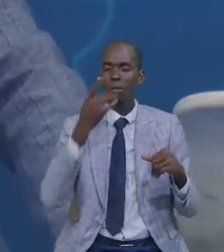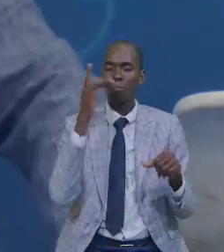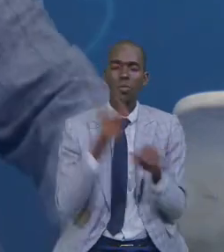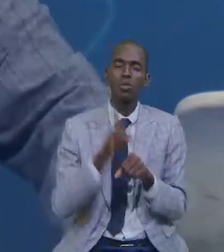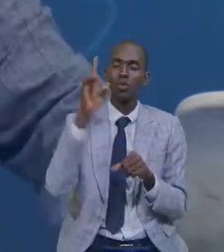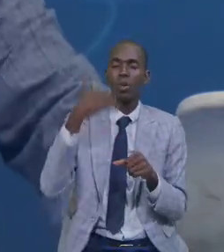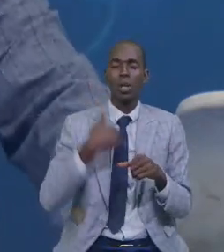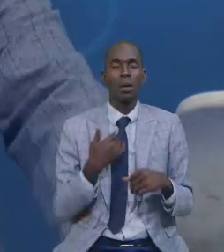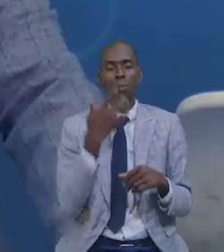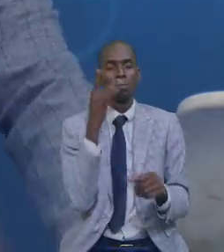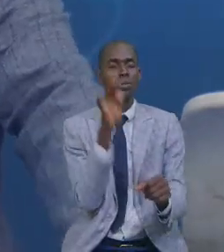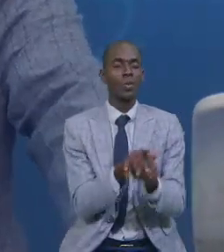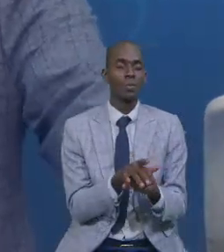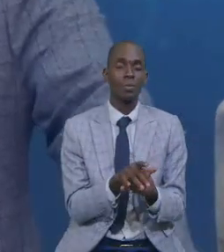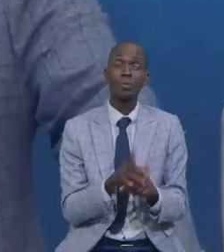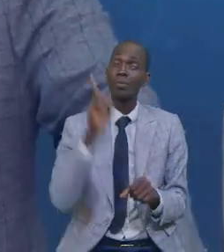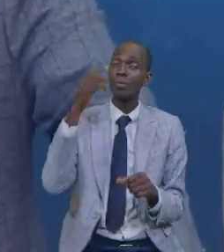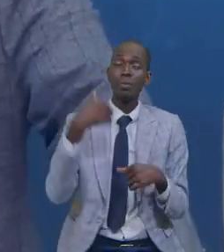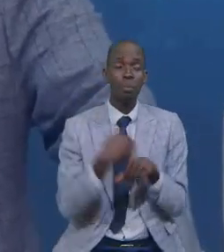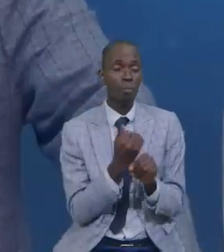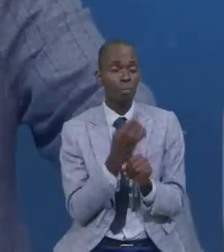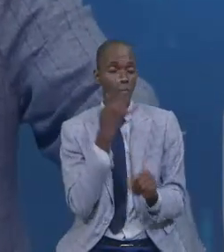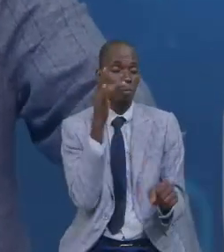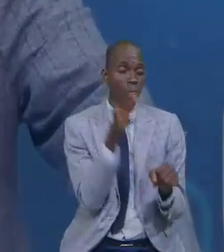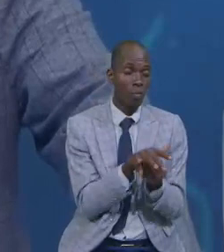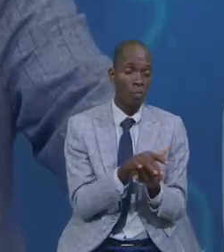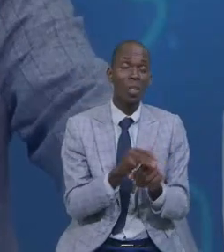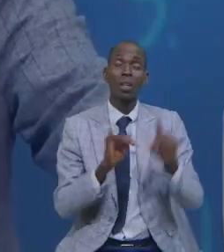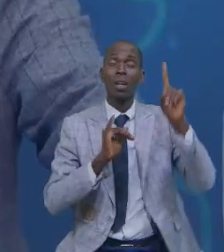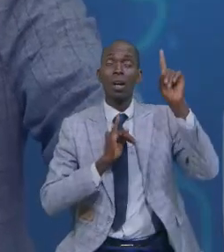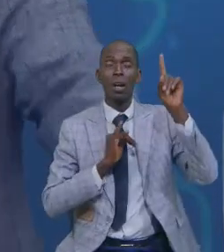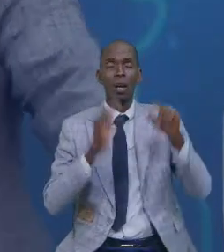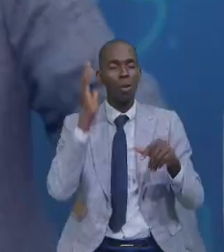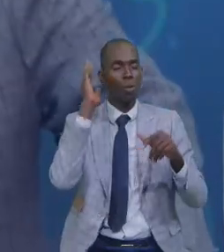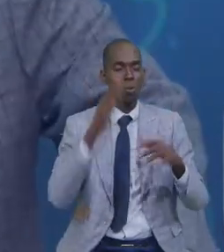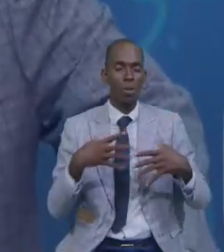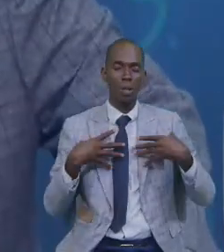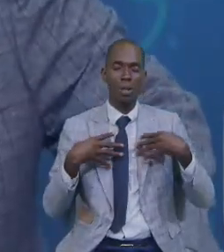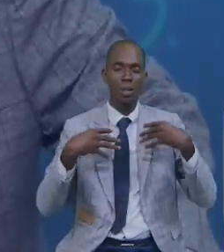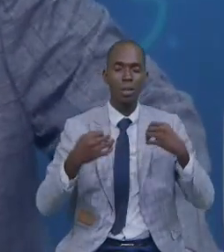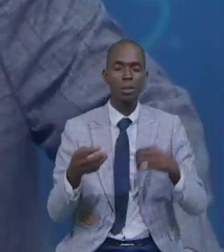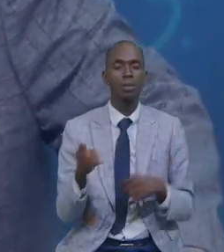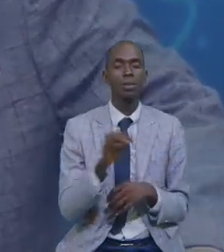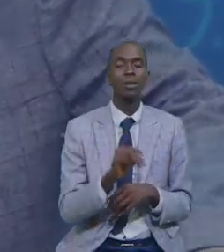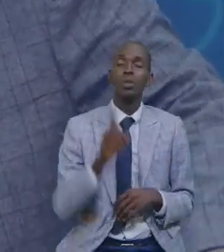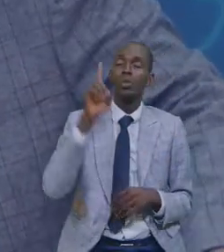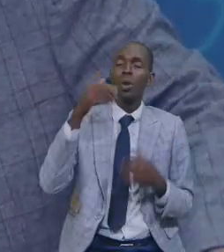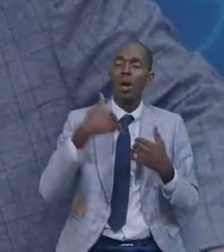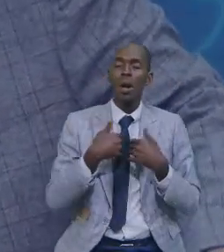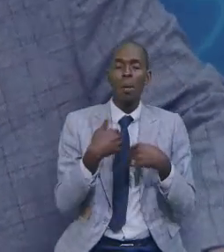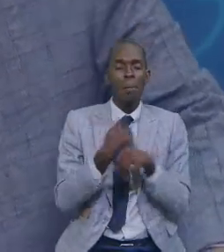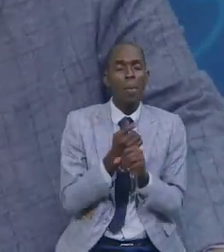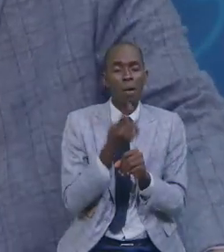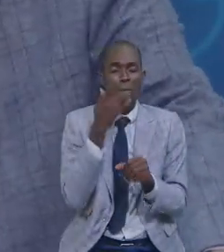have made the promise, I will heal them. You have made the promise, when they call on